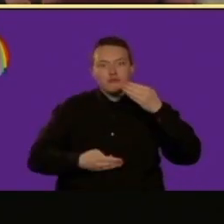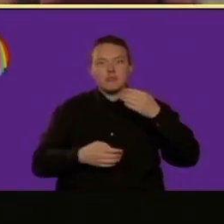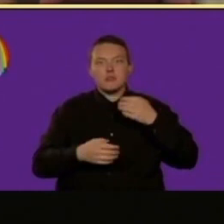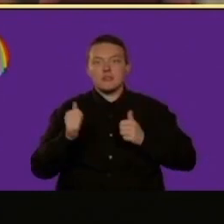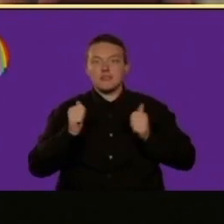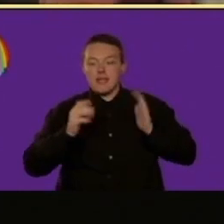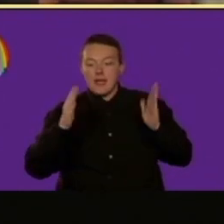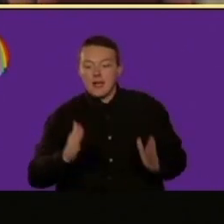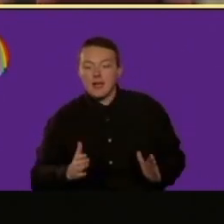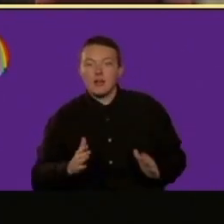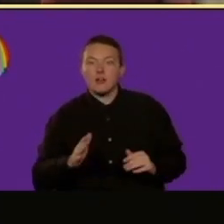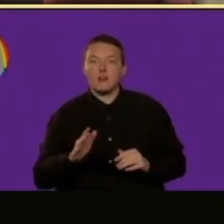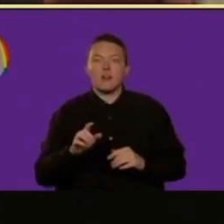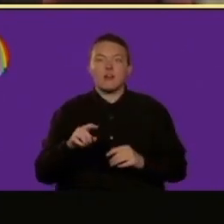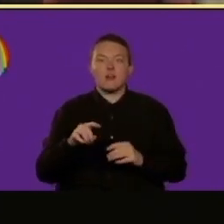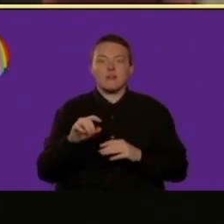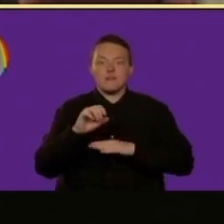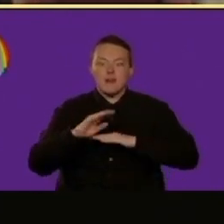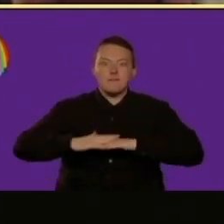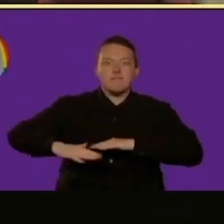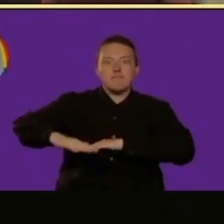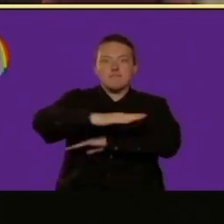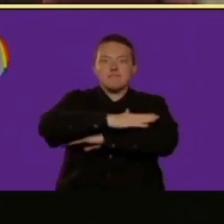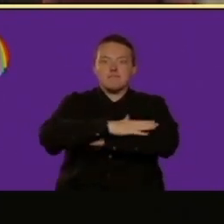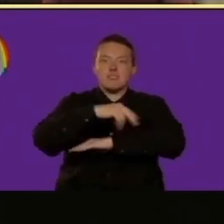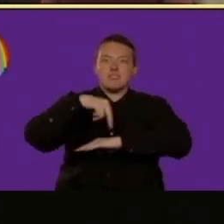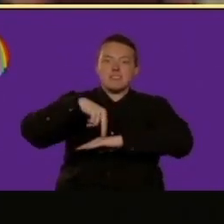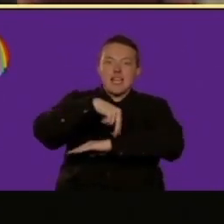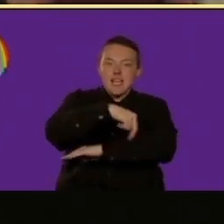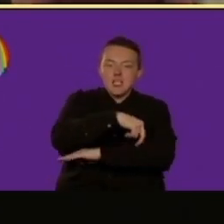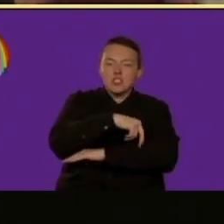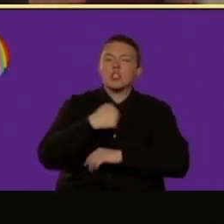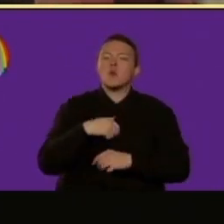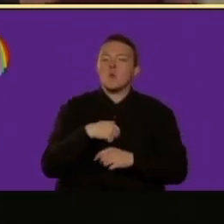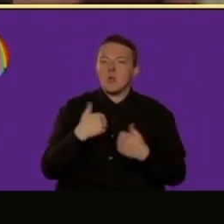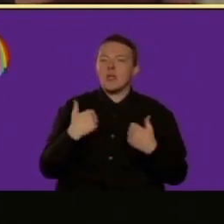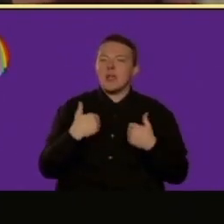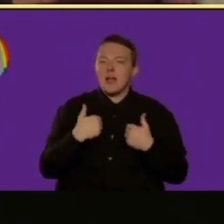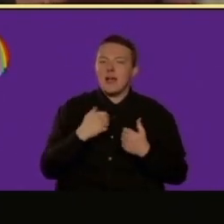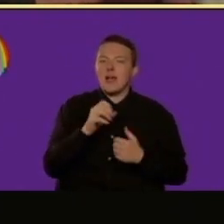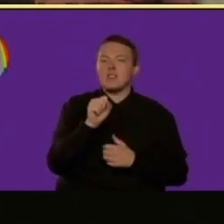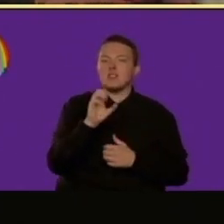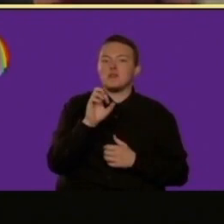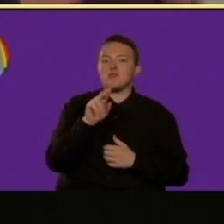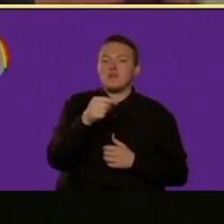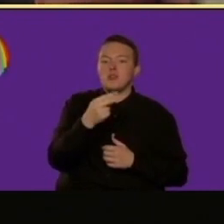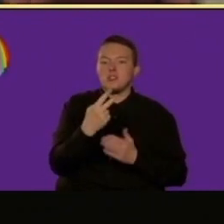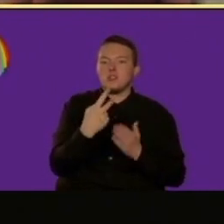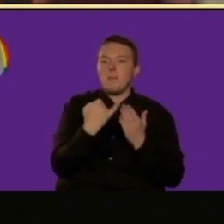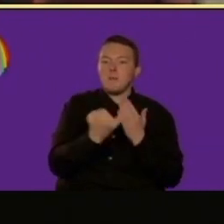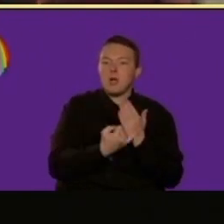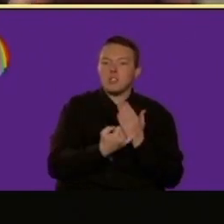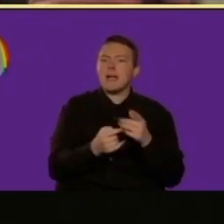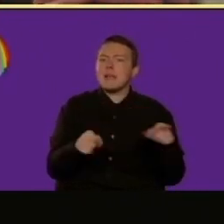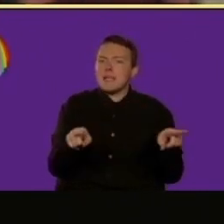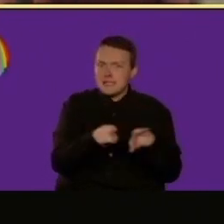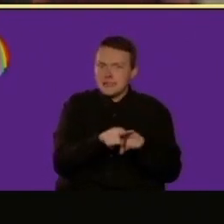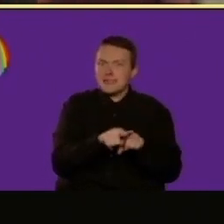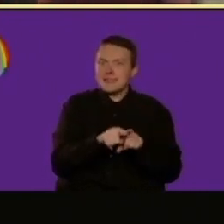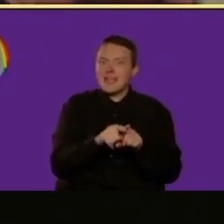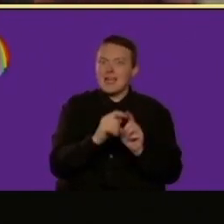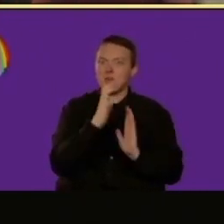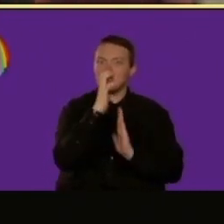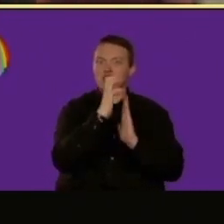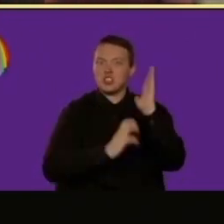students reflected upon their connections and comparisons on a short essay, because this was